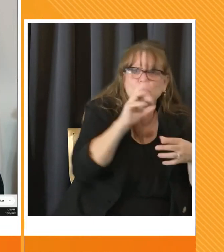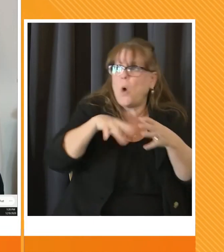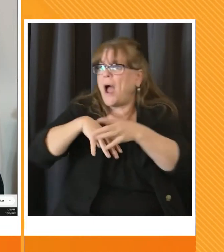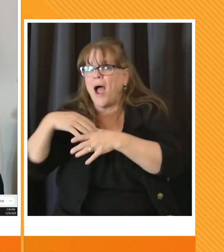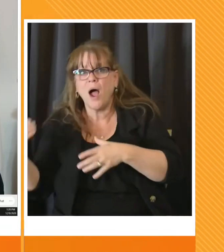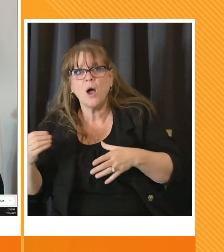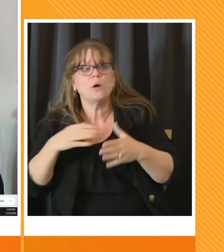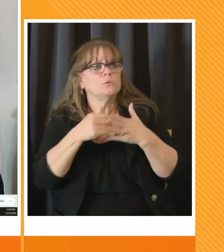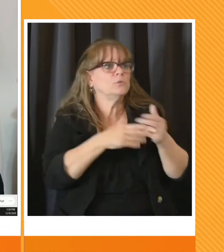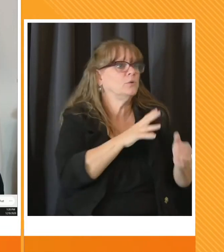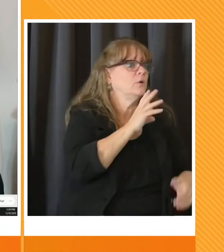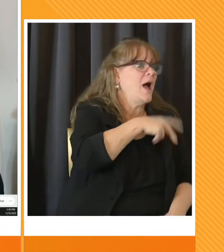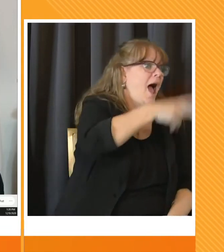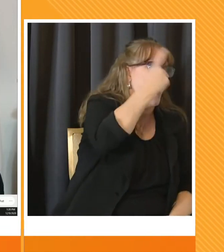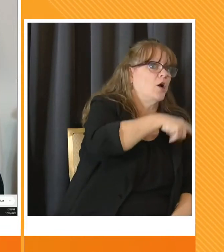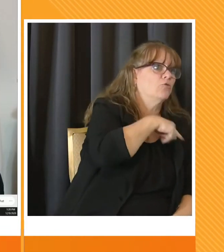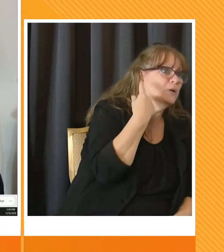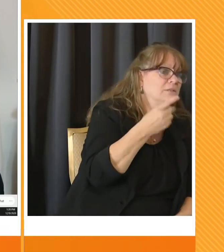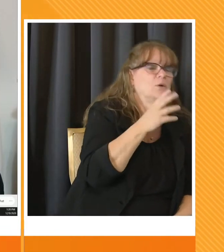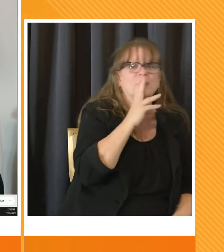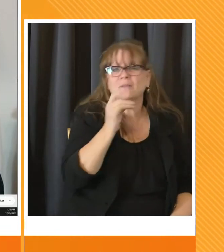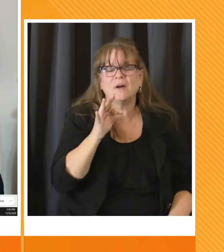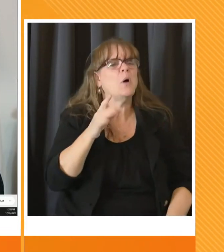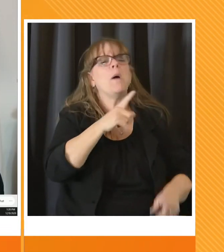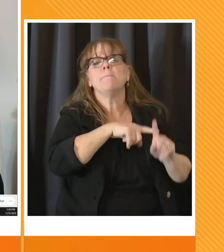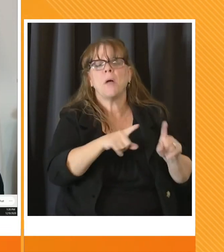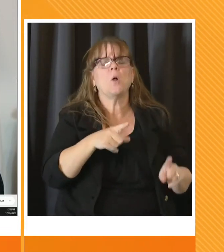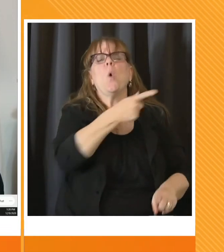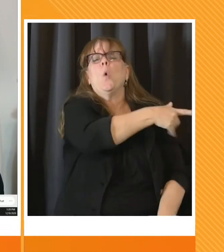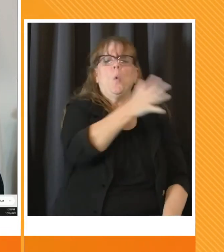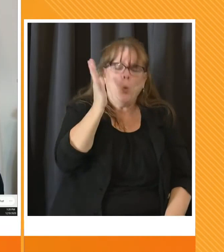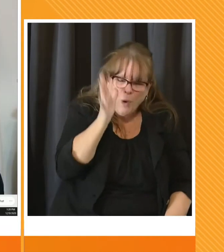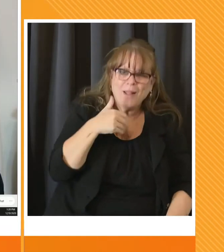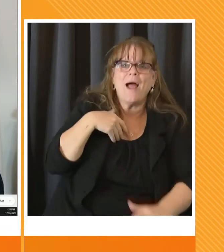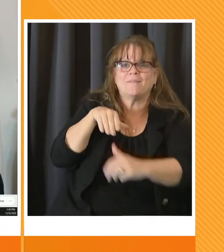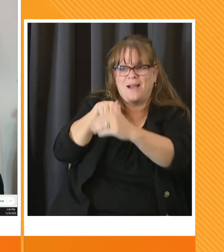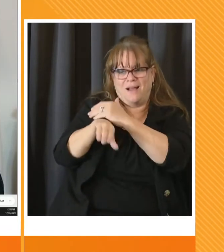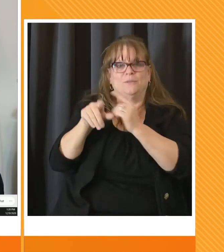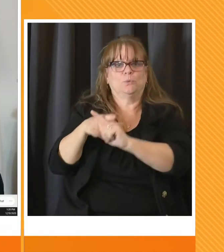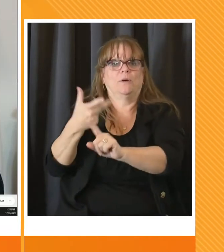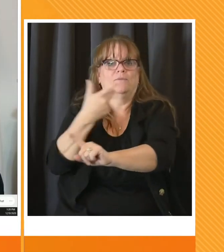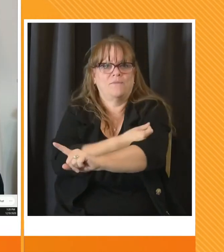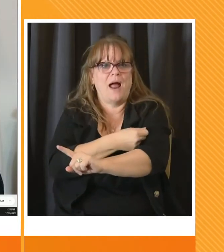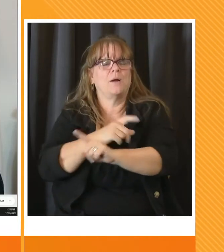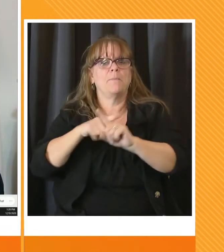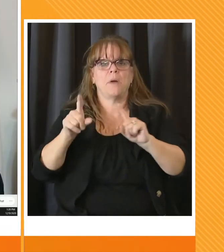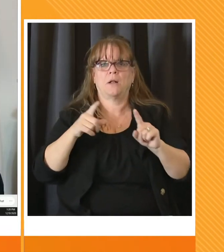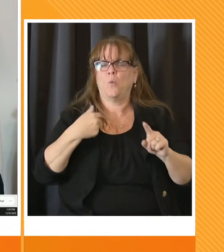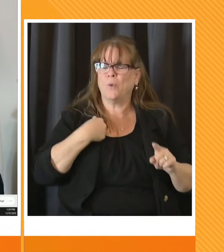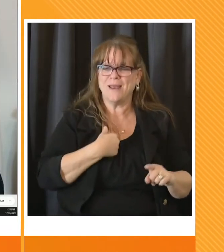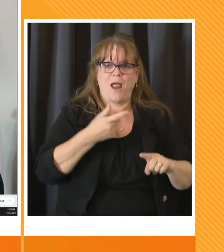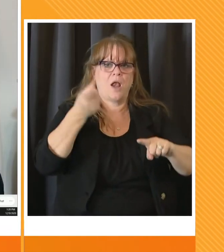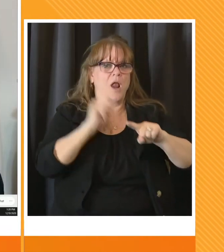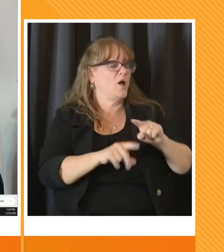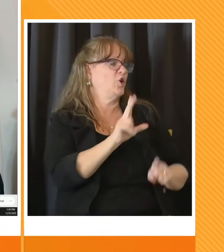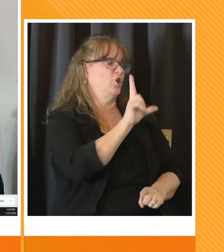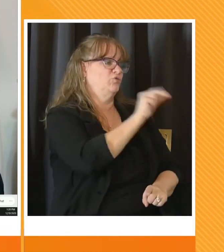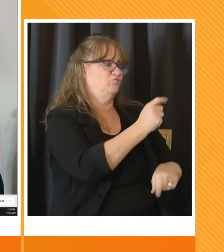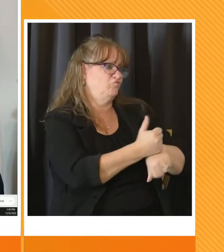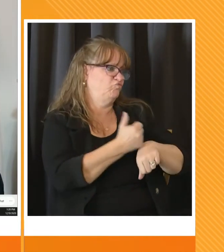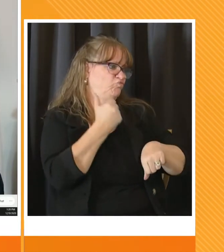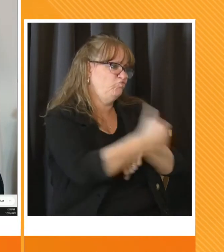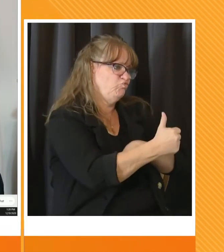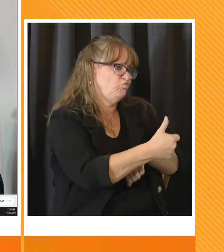to the vaccine. So nobody is penalized because they're incarcerated, and of course, nobody is given any advantage because they're